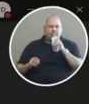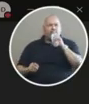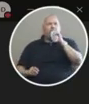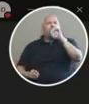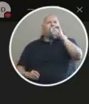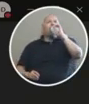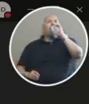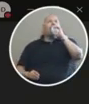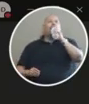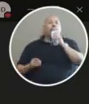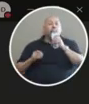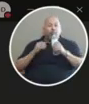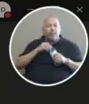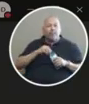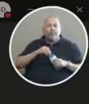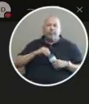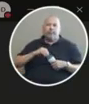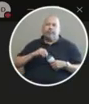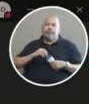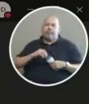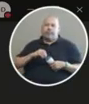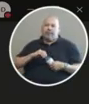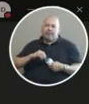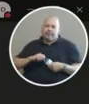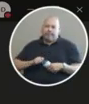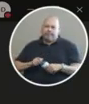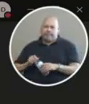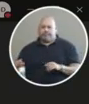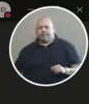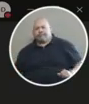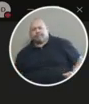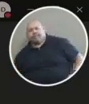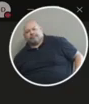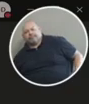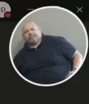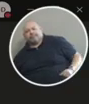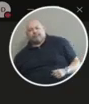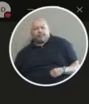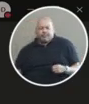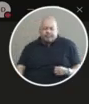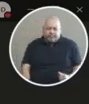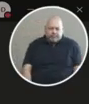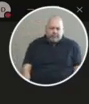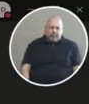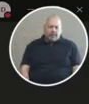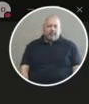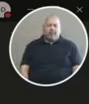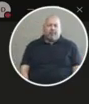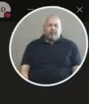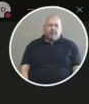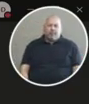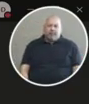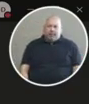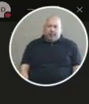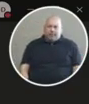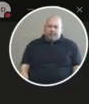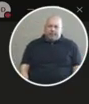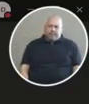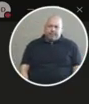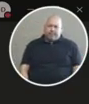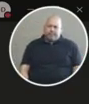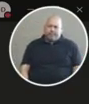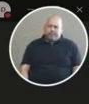Or Samantha Montoya, Octavio Macias, Selfa Chu, Debbie Nathan,